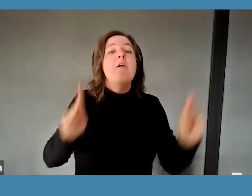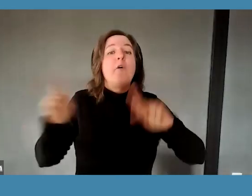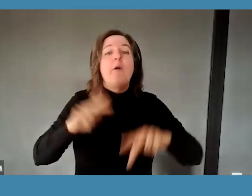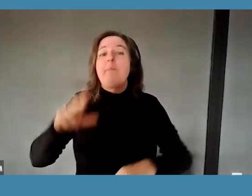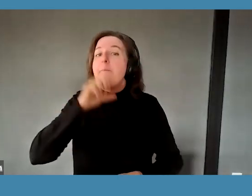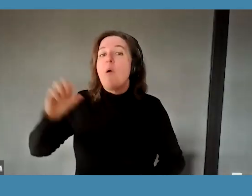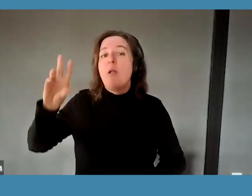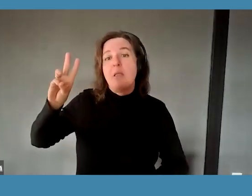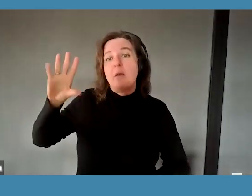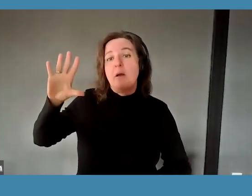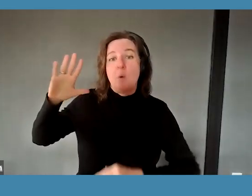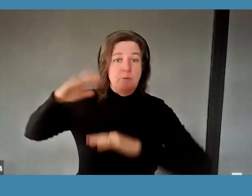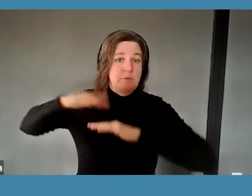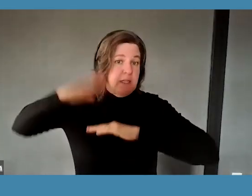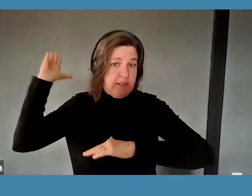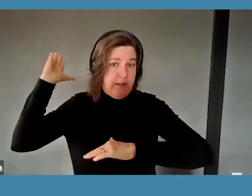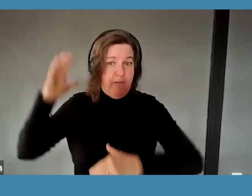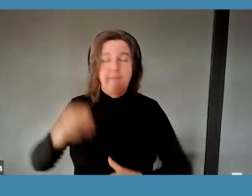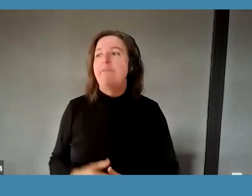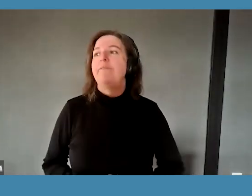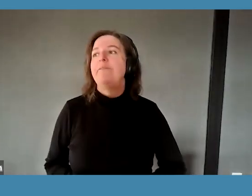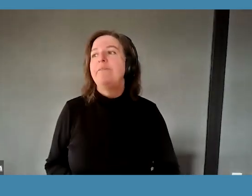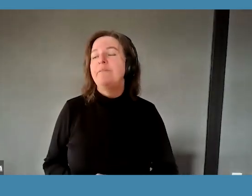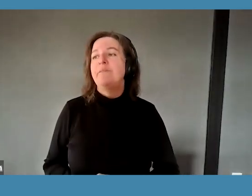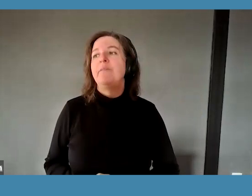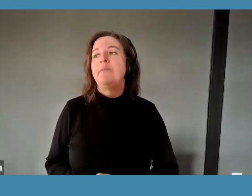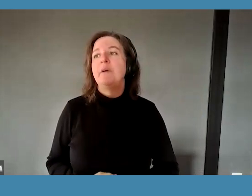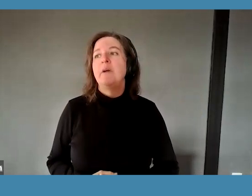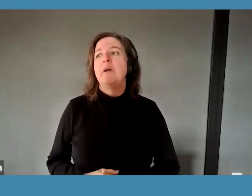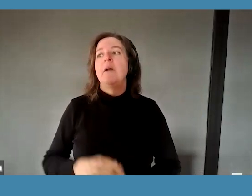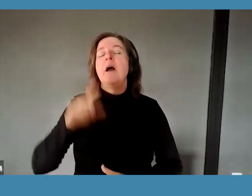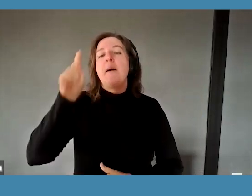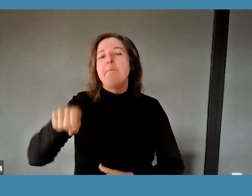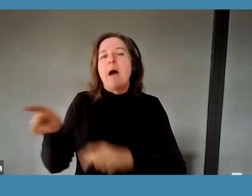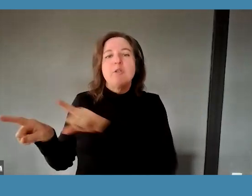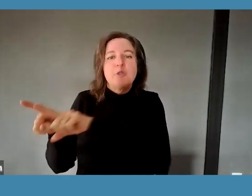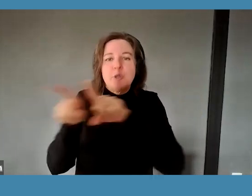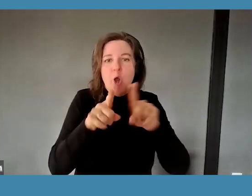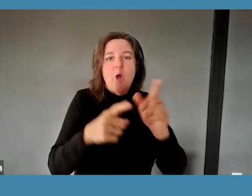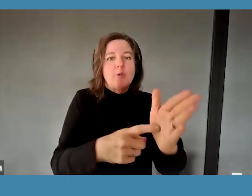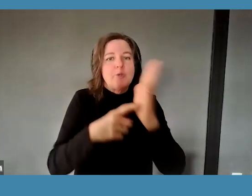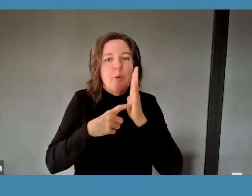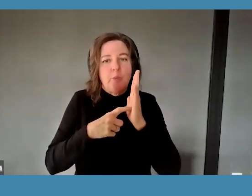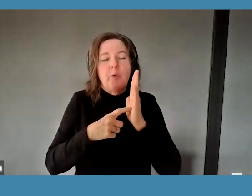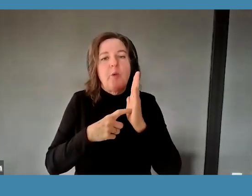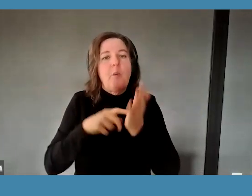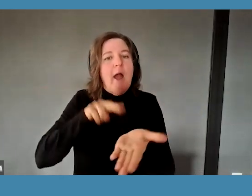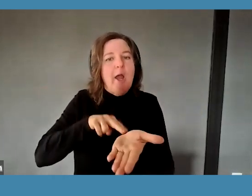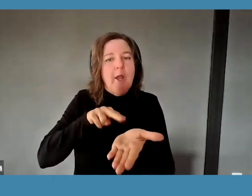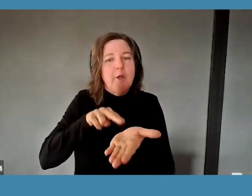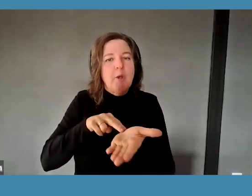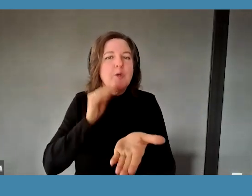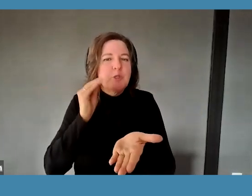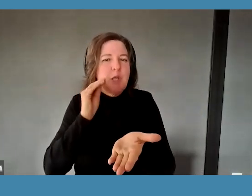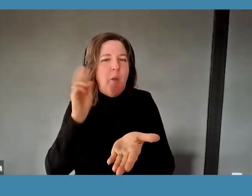years old or older, you must also require a nursing facility level of